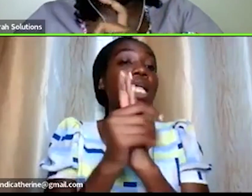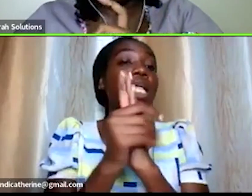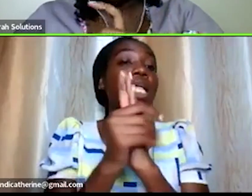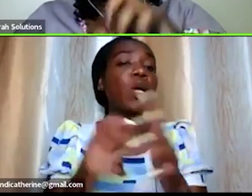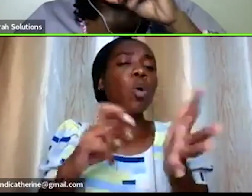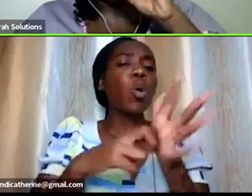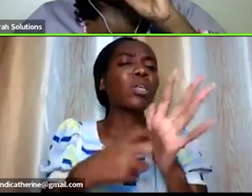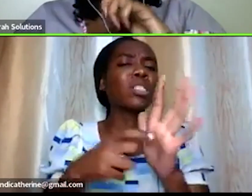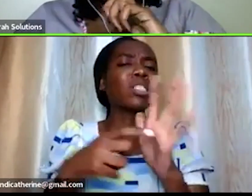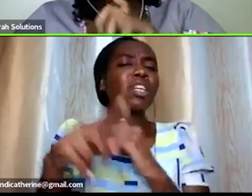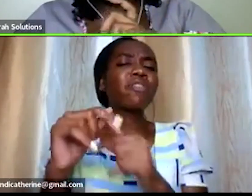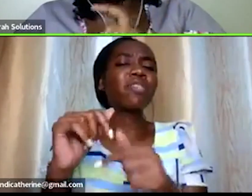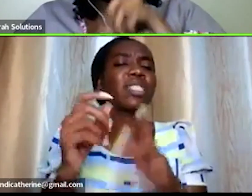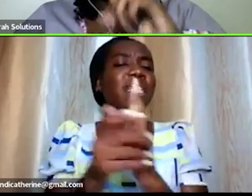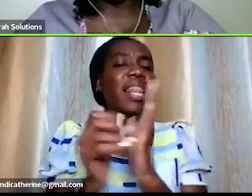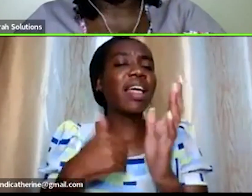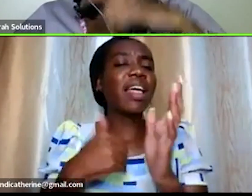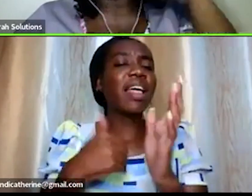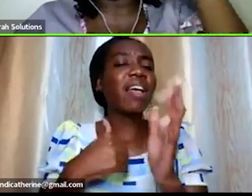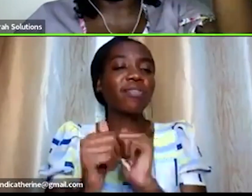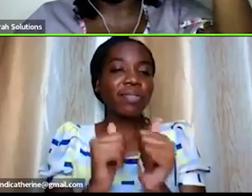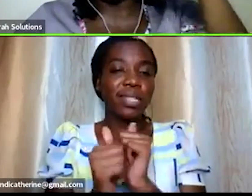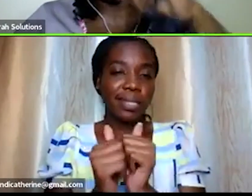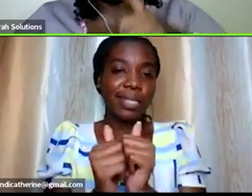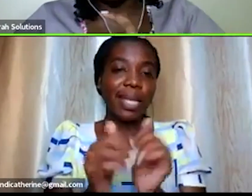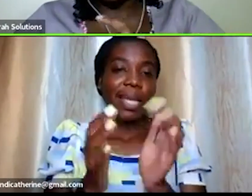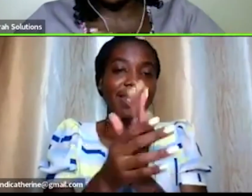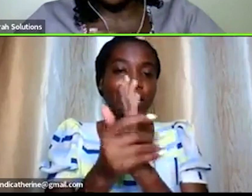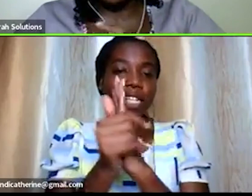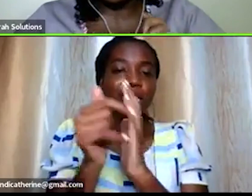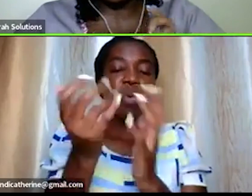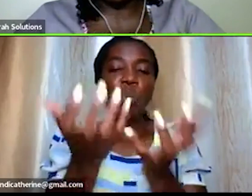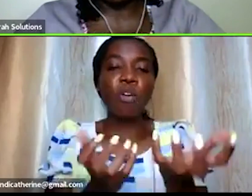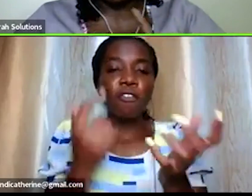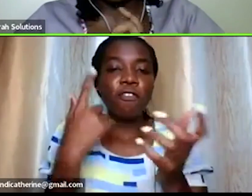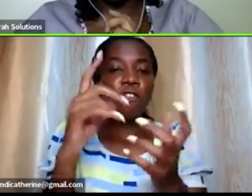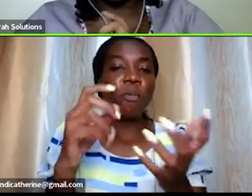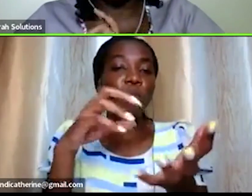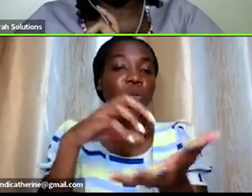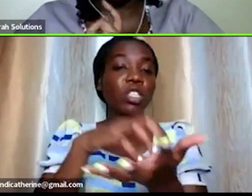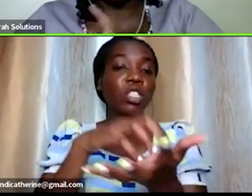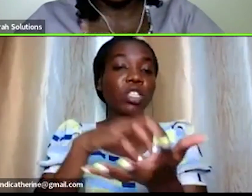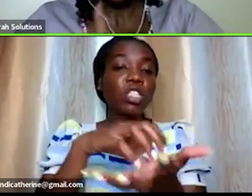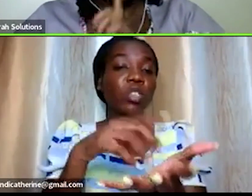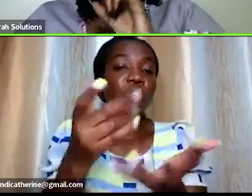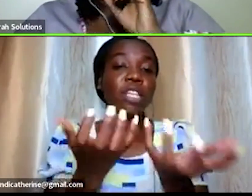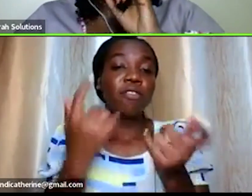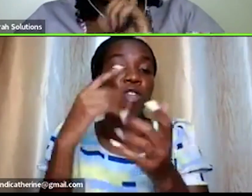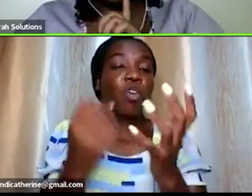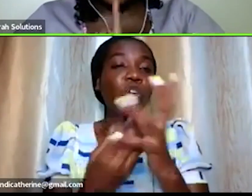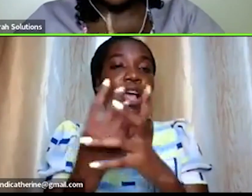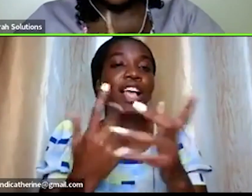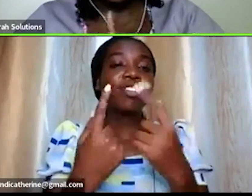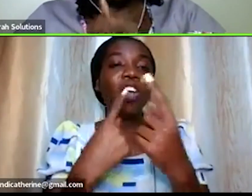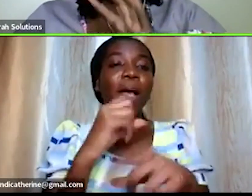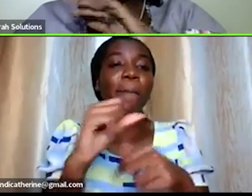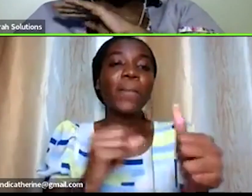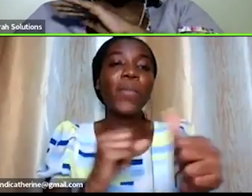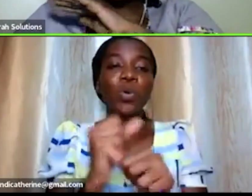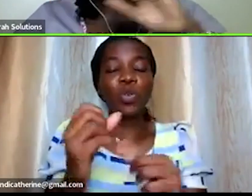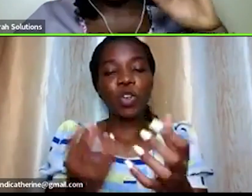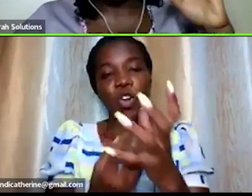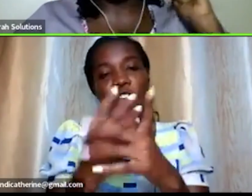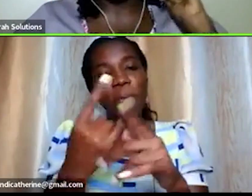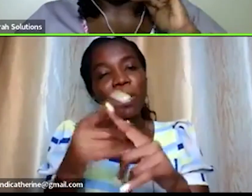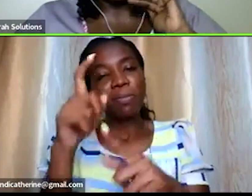that you have? What are the skills that are required for the position you're looking to grow? Because remember, we are talking about growth. And please note, we